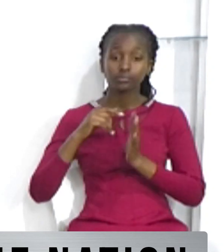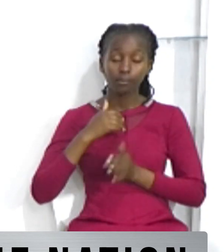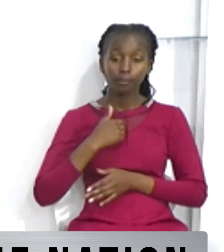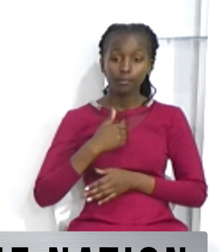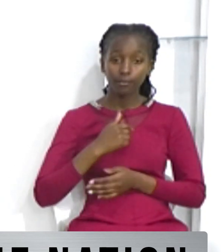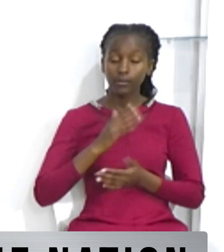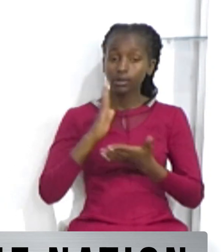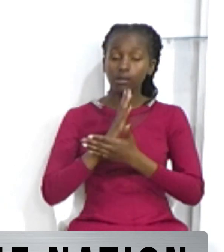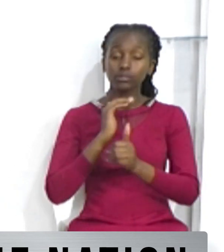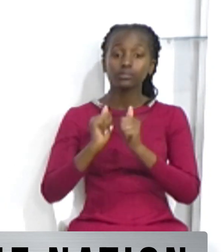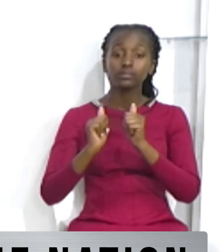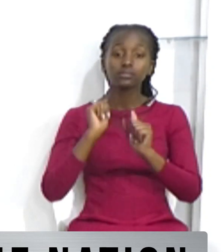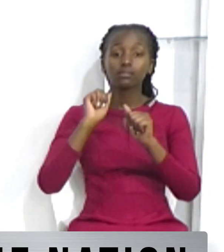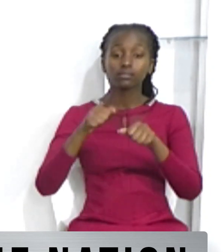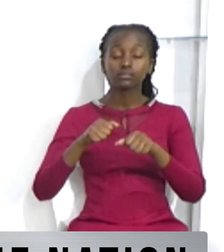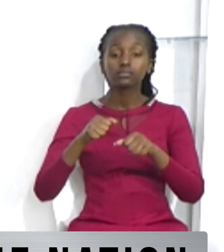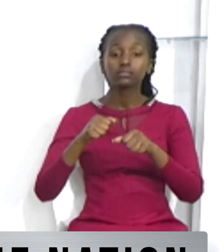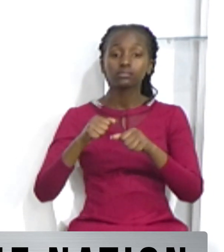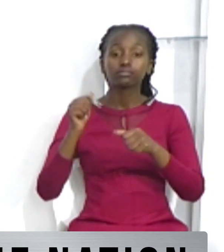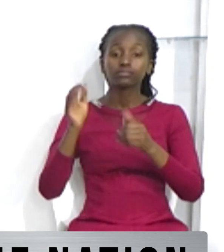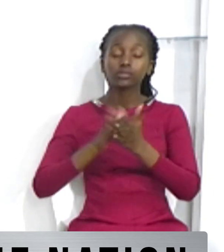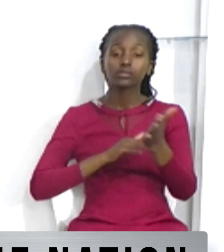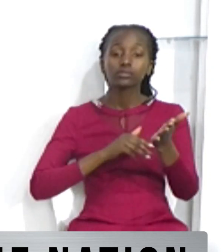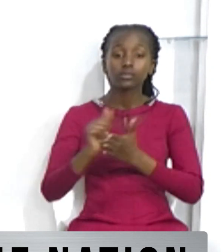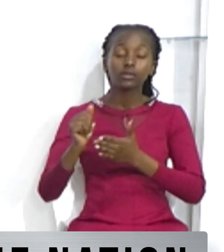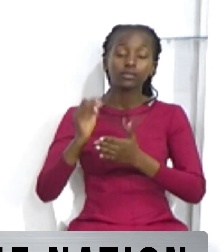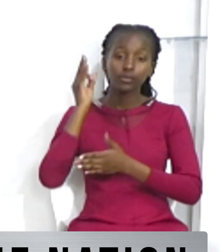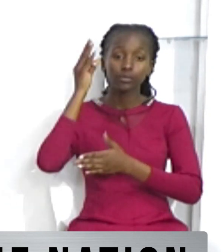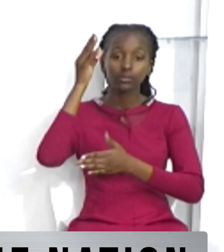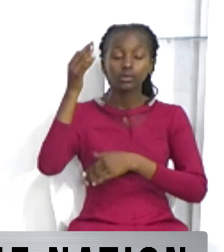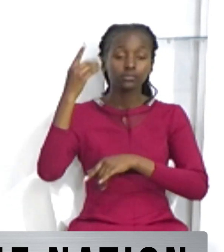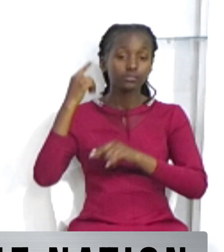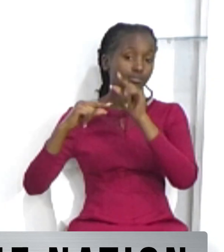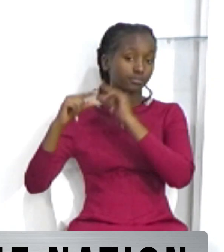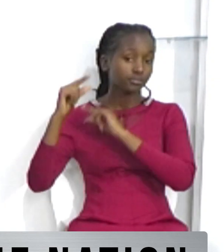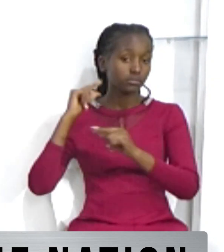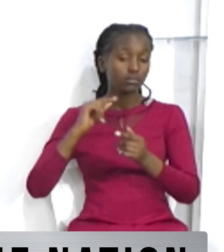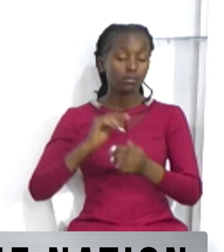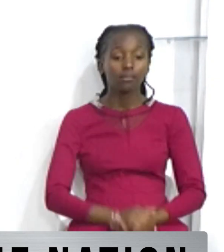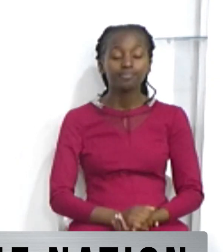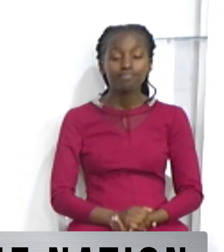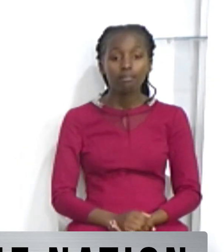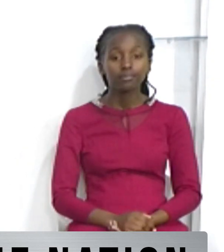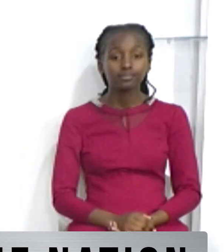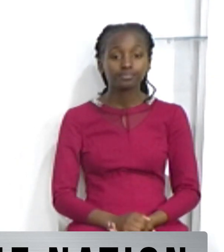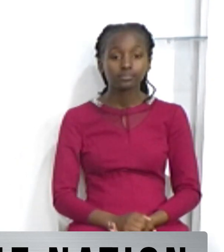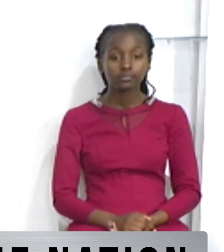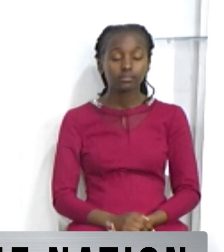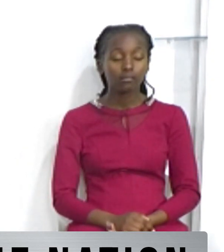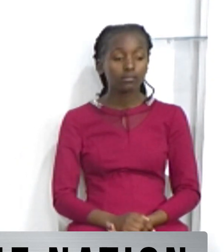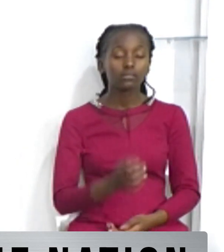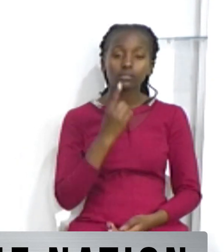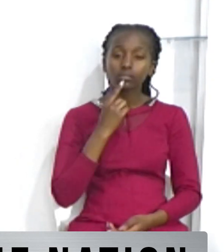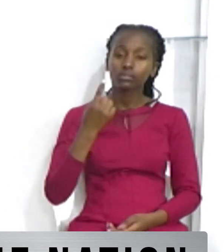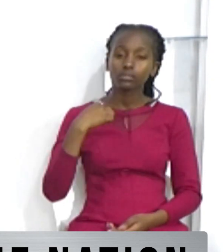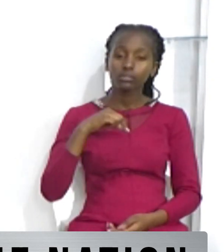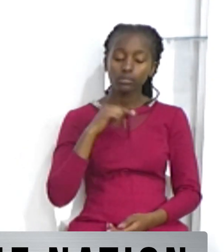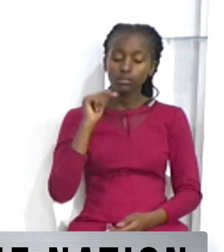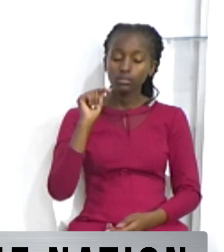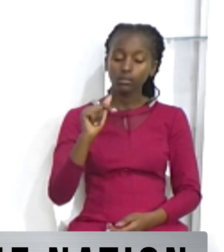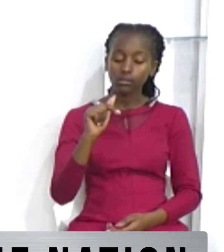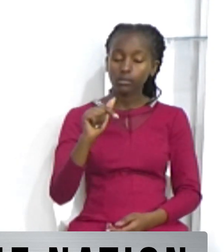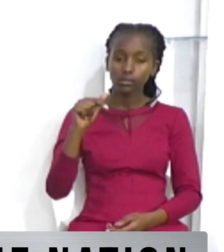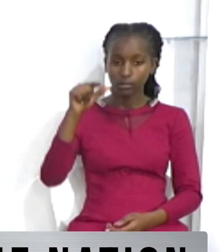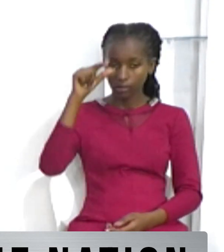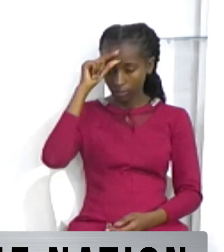may mess the coming generation. Am I right? You're right. Now, this government, are you